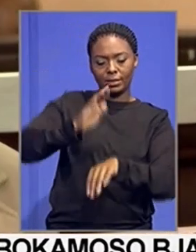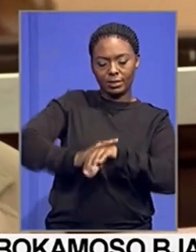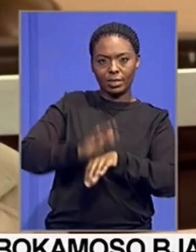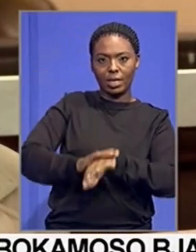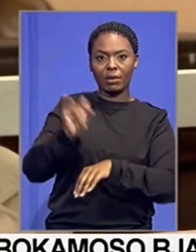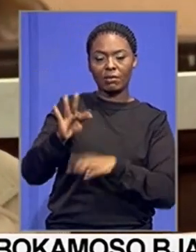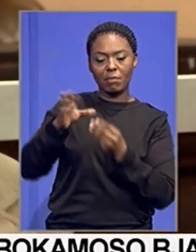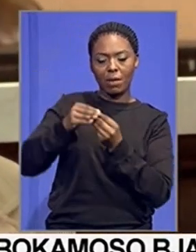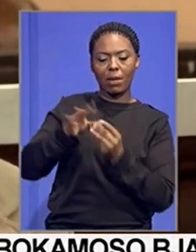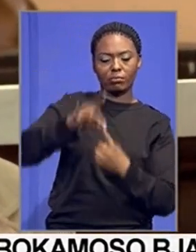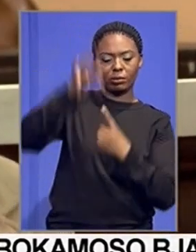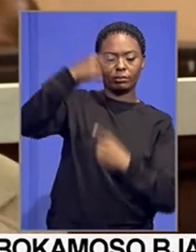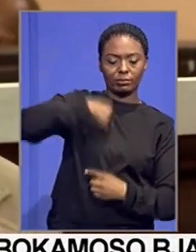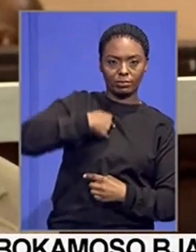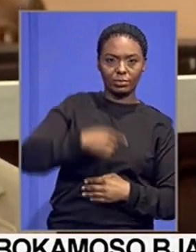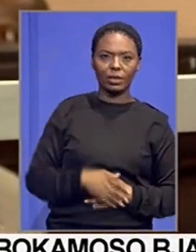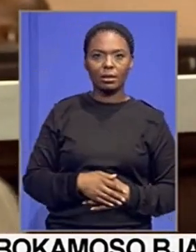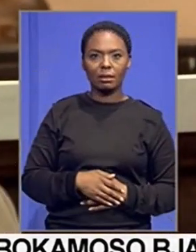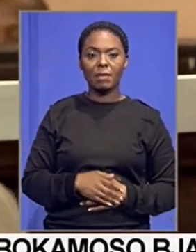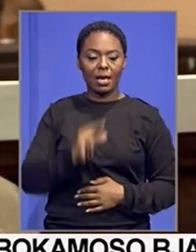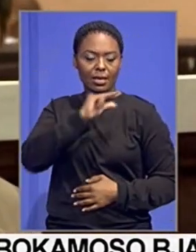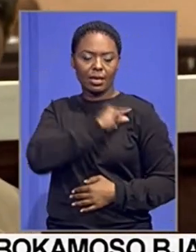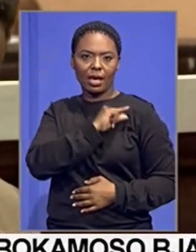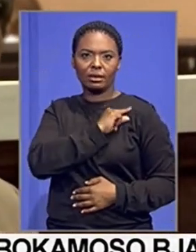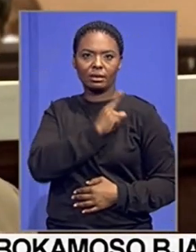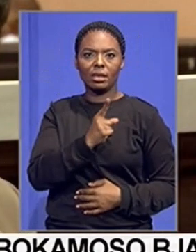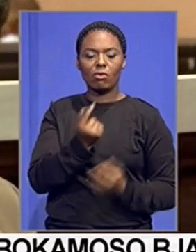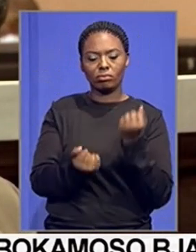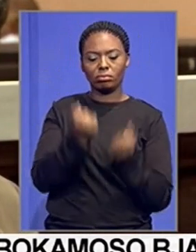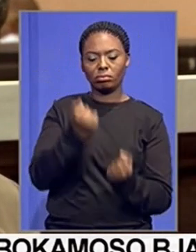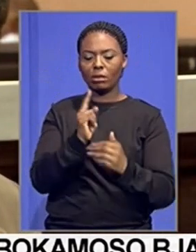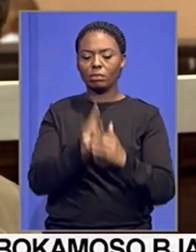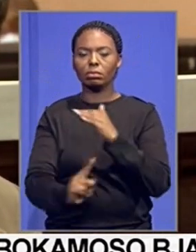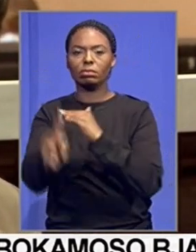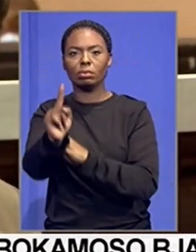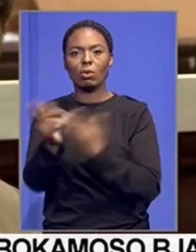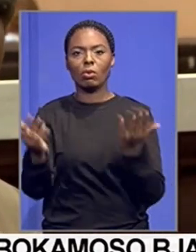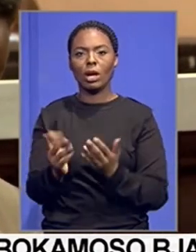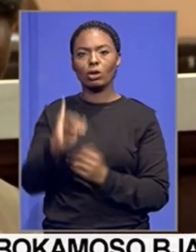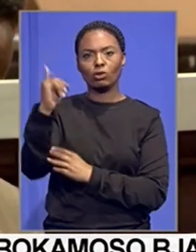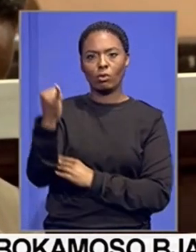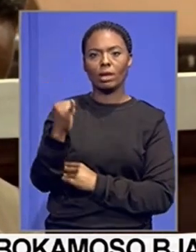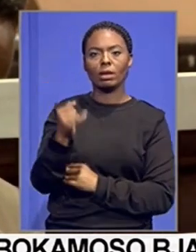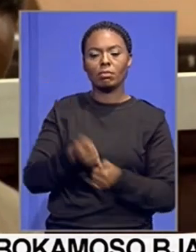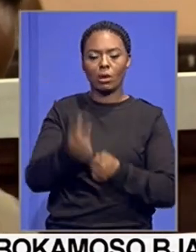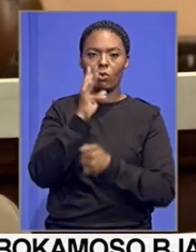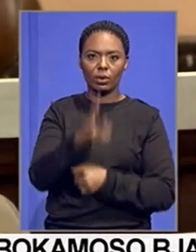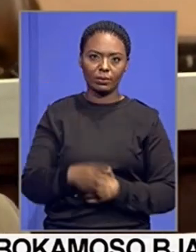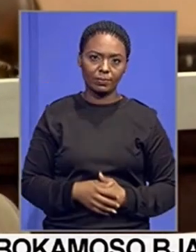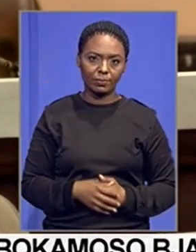ka mokgetha. Kahlolo ya Dlamini ya go swara ka Labohlano kgorotsheko ya mageseterata wa Johannesburg.